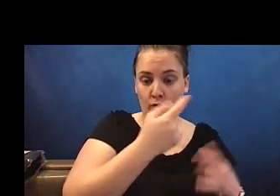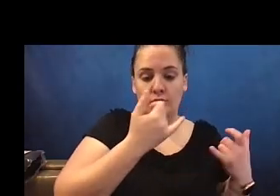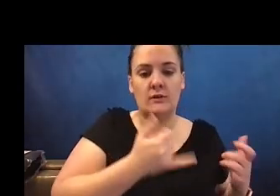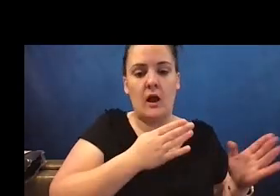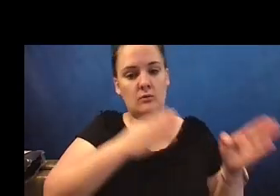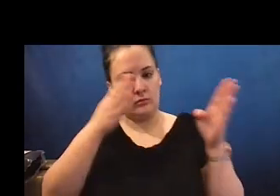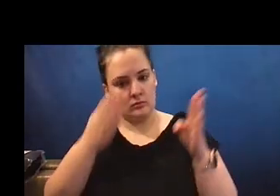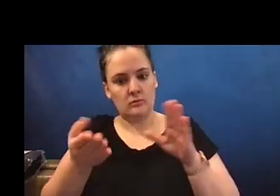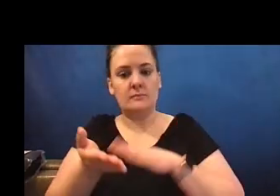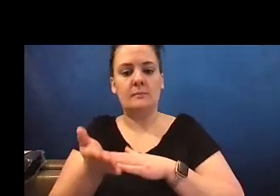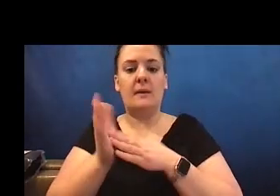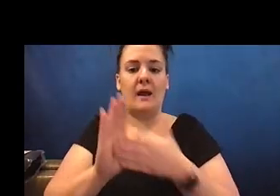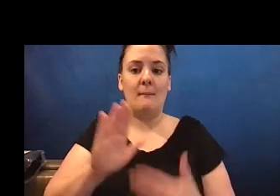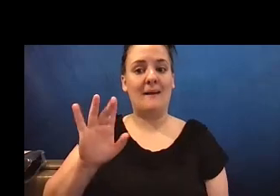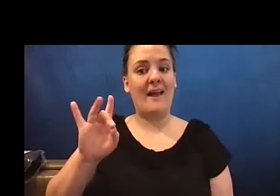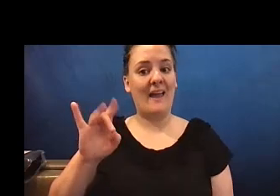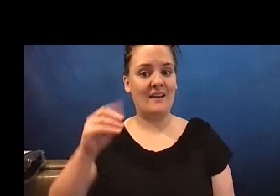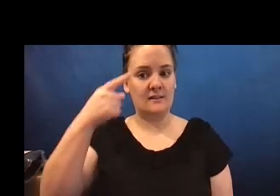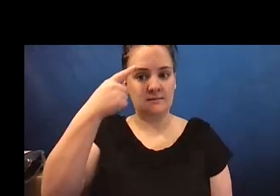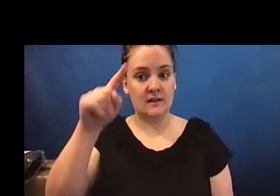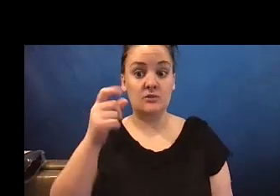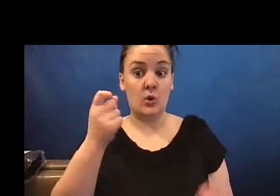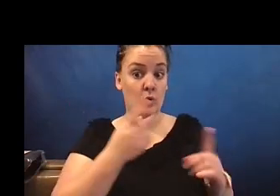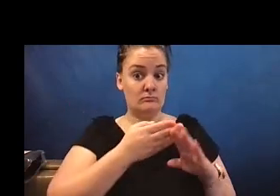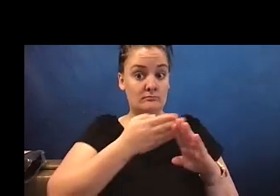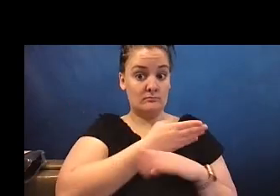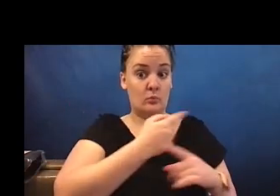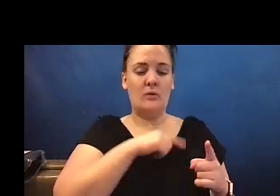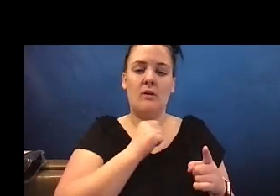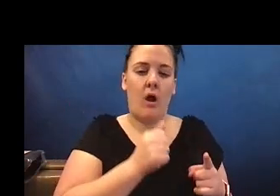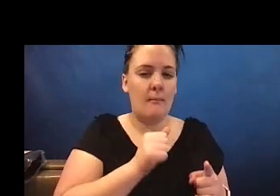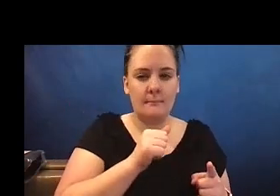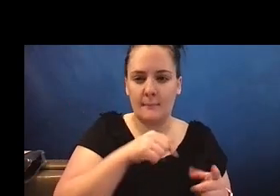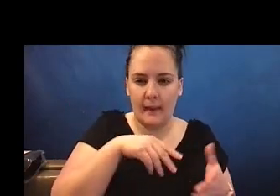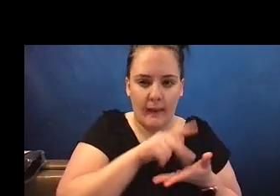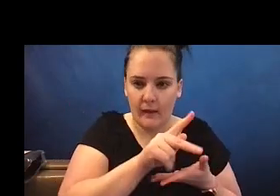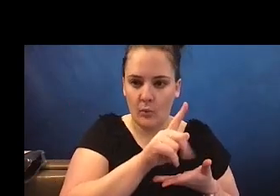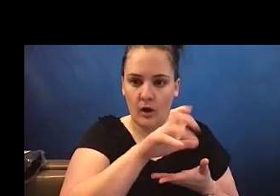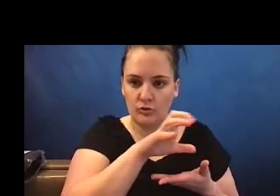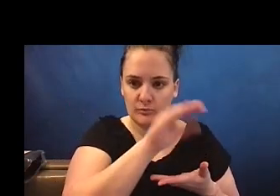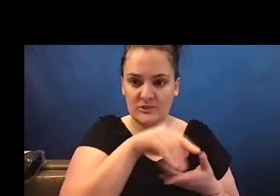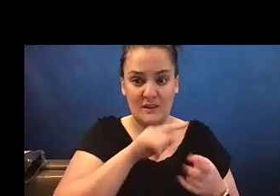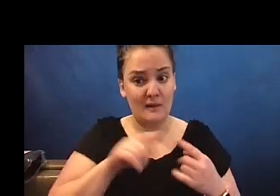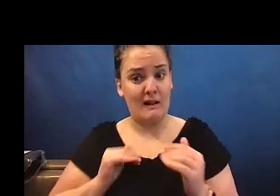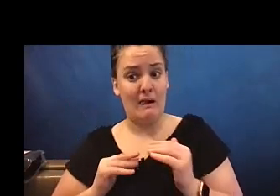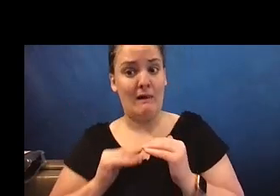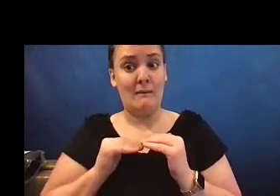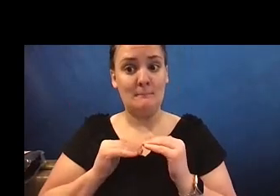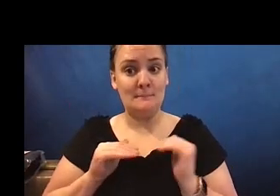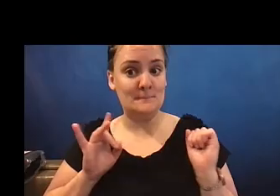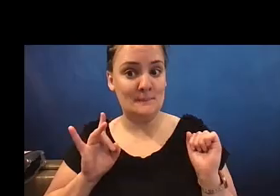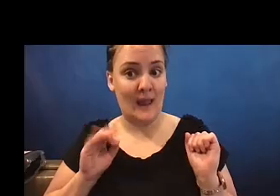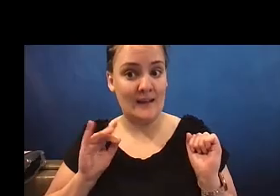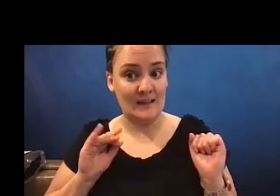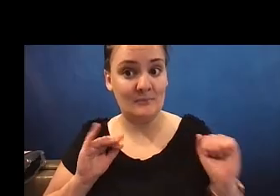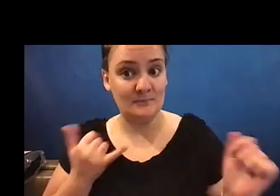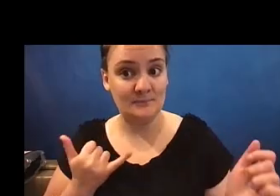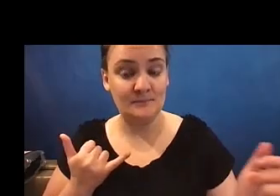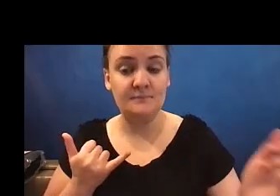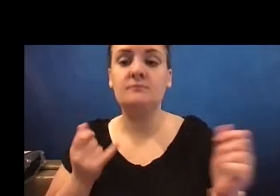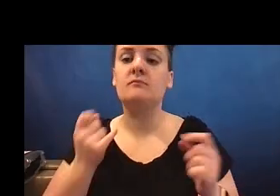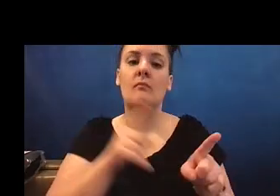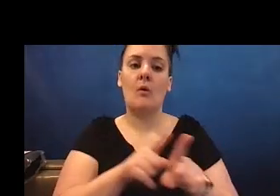not paying you half of your cost. We're paying 80. We're not paying 100%, but we're paying 80. We're also covering financing